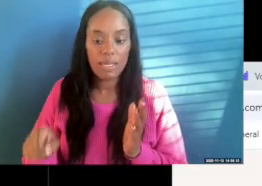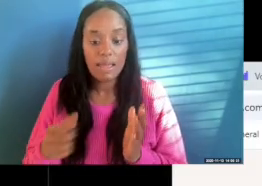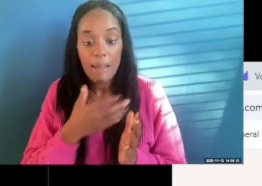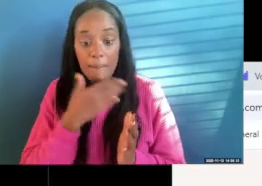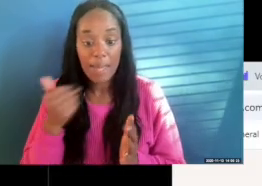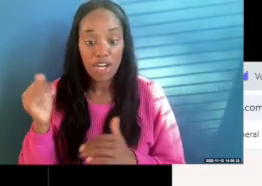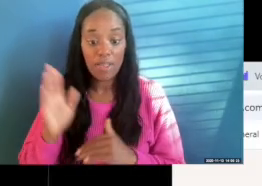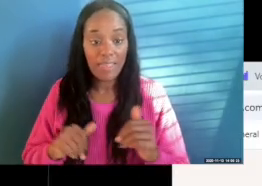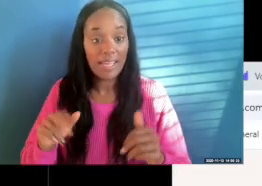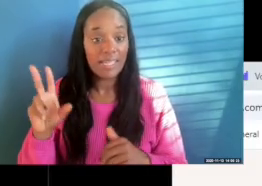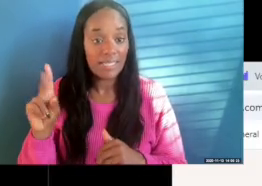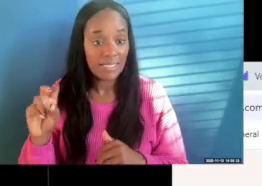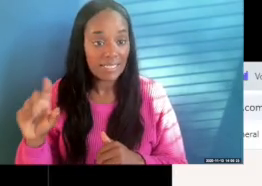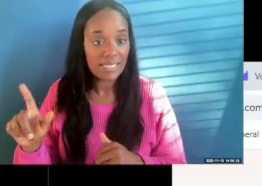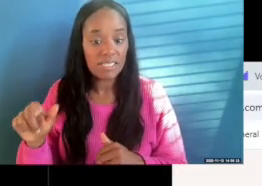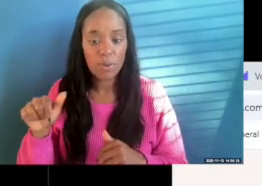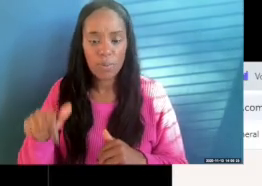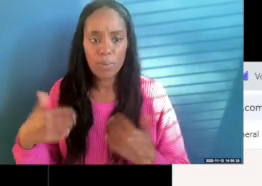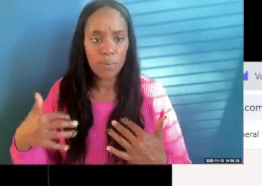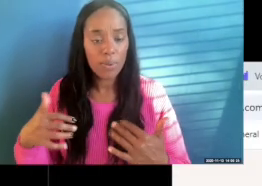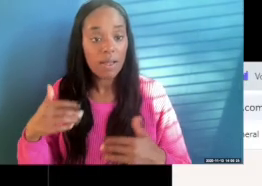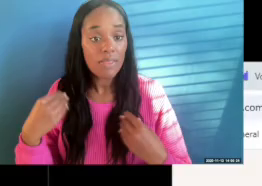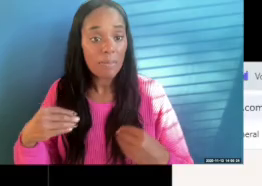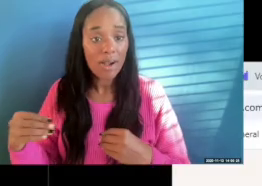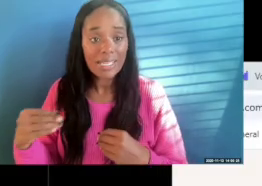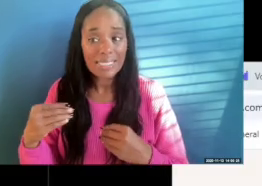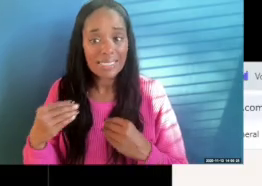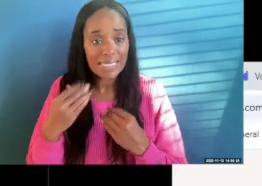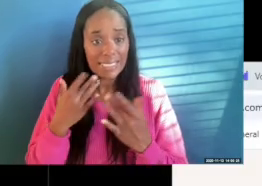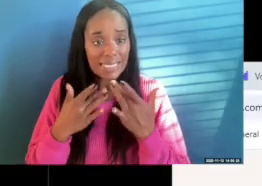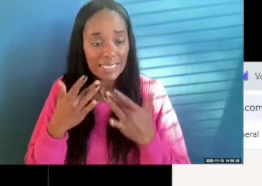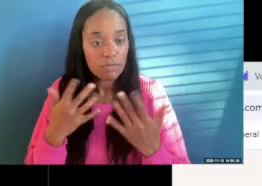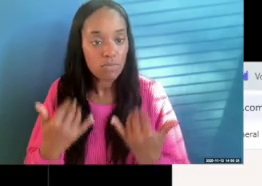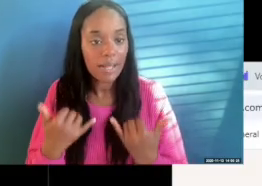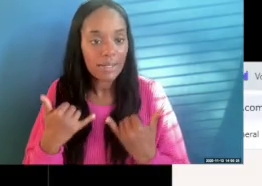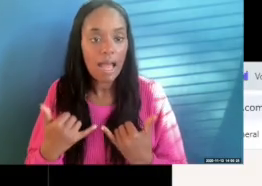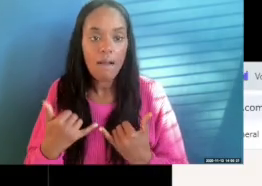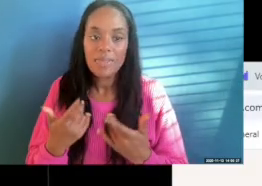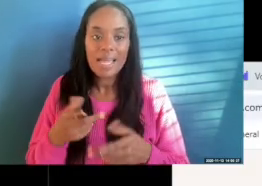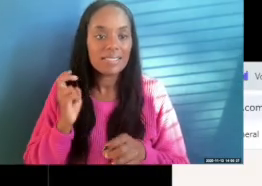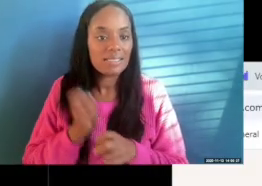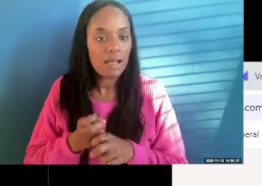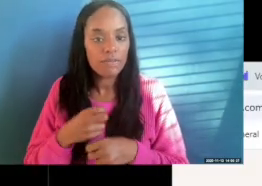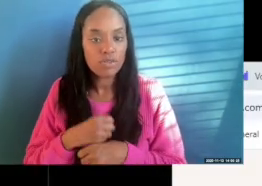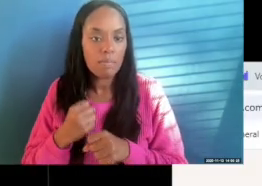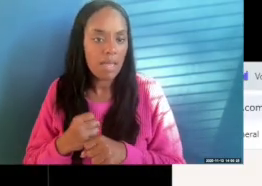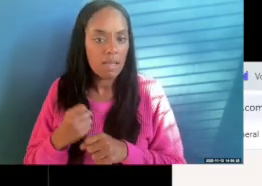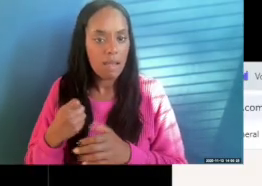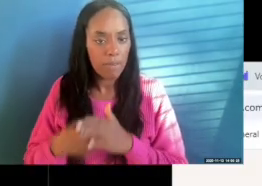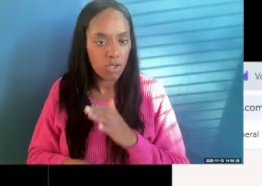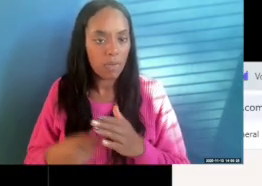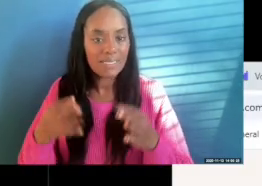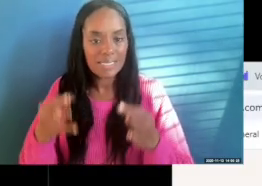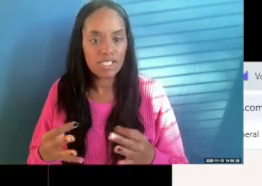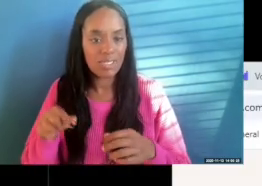their 2035 goal as well. Ideally, in order to get a customer interested in